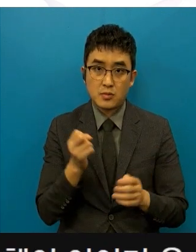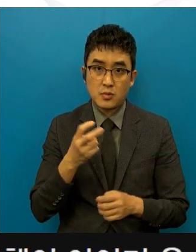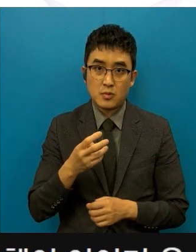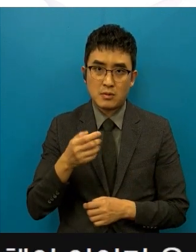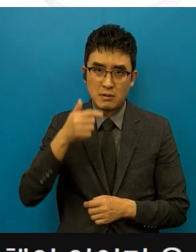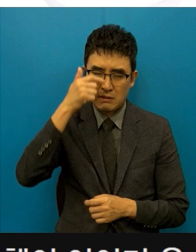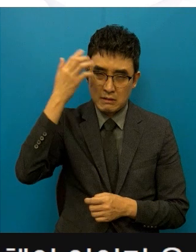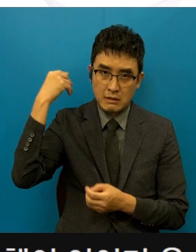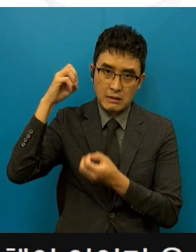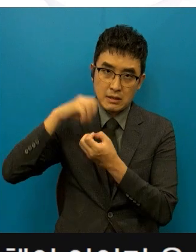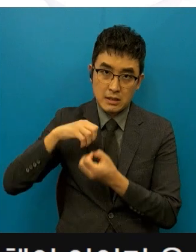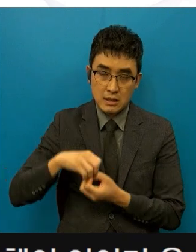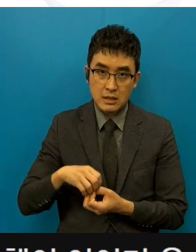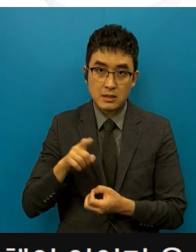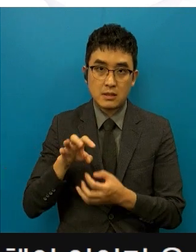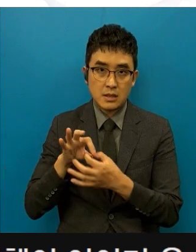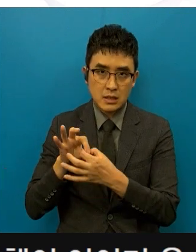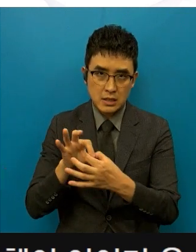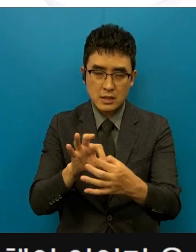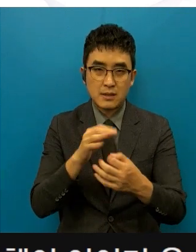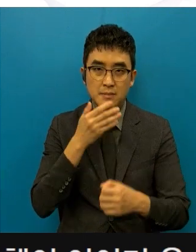However, on the other side, Netherlands,